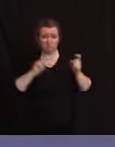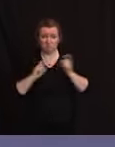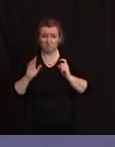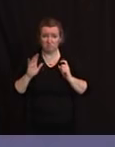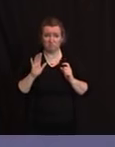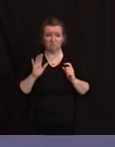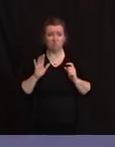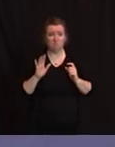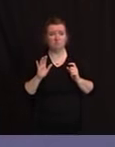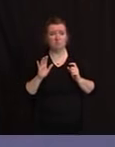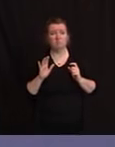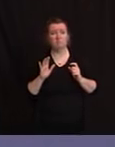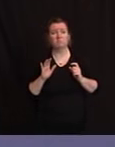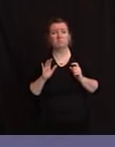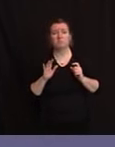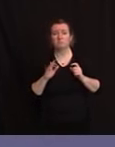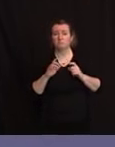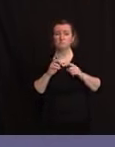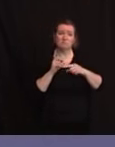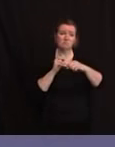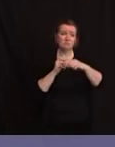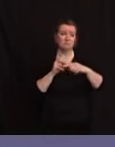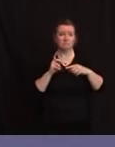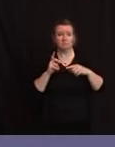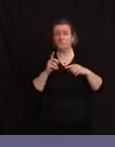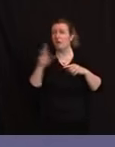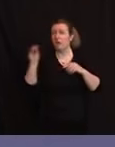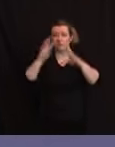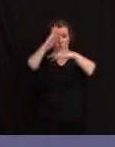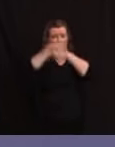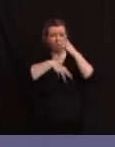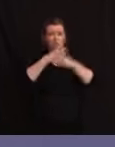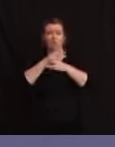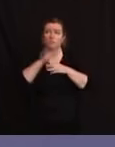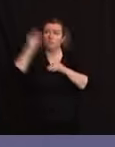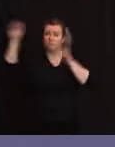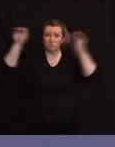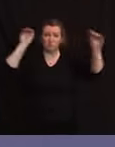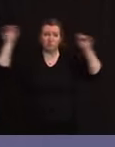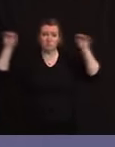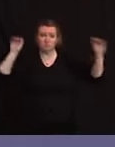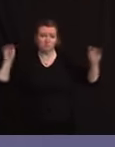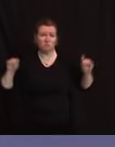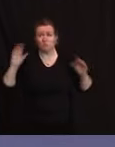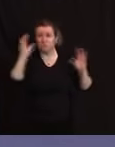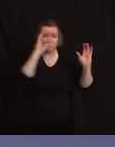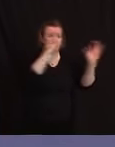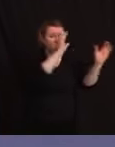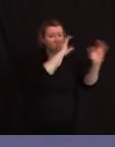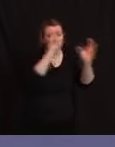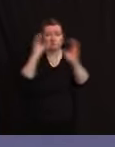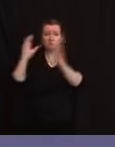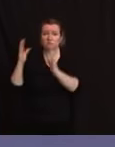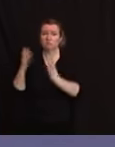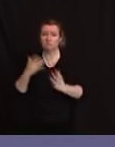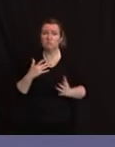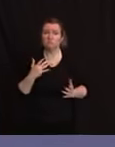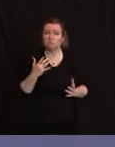also scouring the world and the country and our state for commercial arrangements. So we prefer it to be